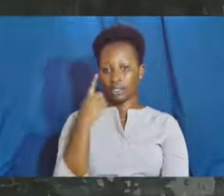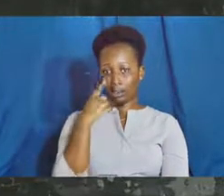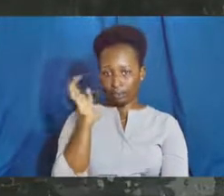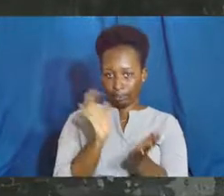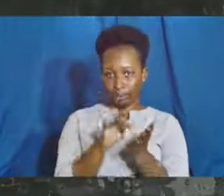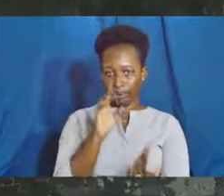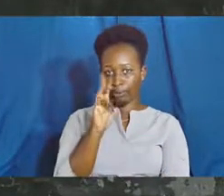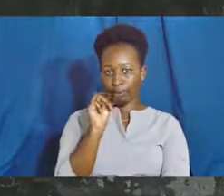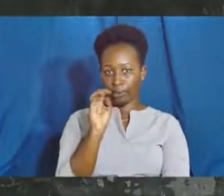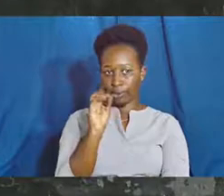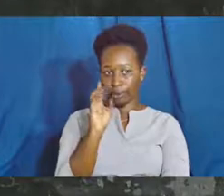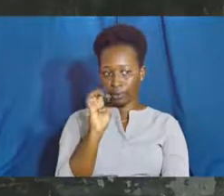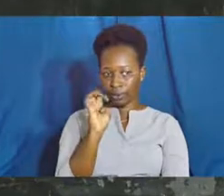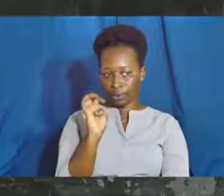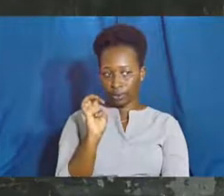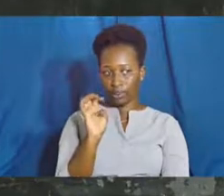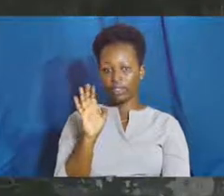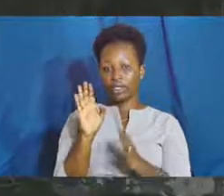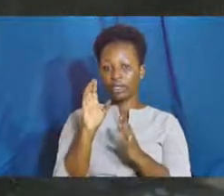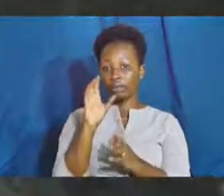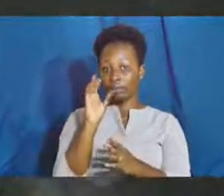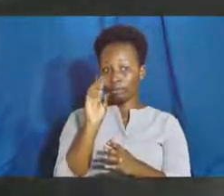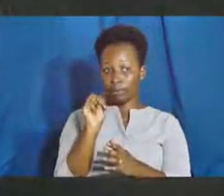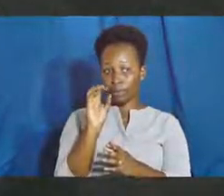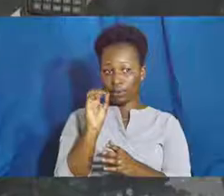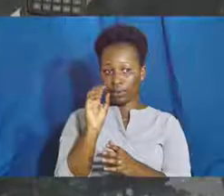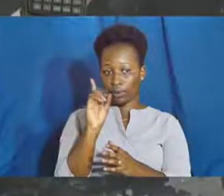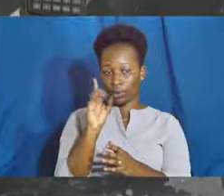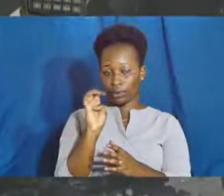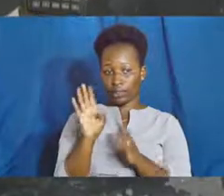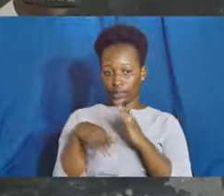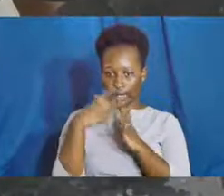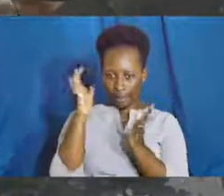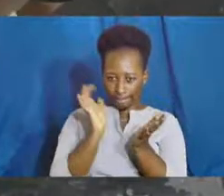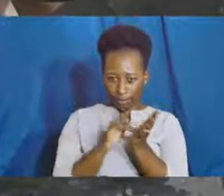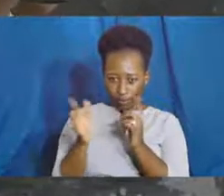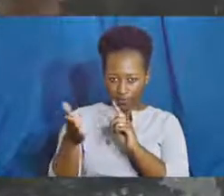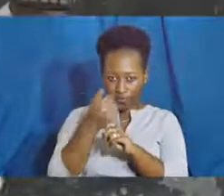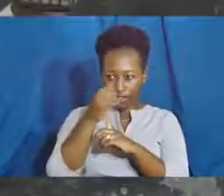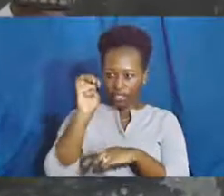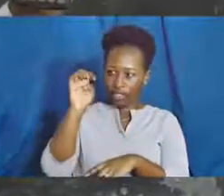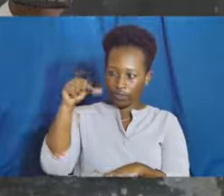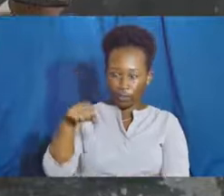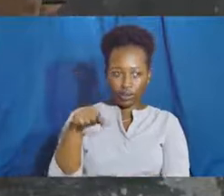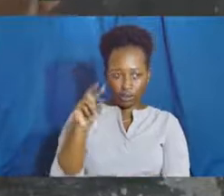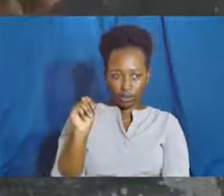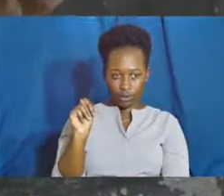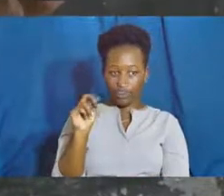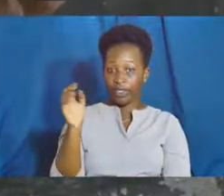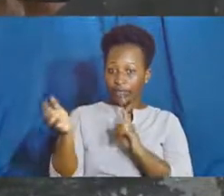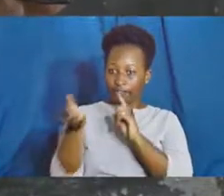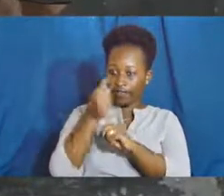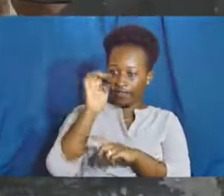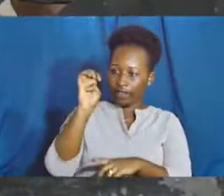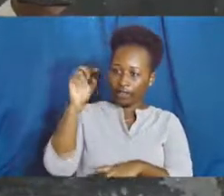mode, and then I find their equation. This is my calculator that I'm using, okay? So then when I have this equation, I